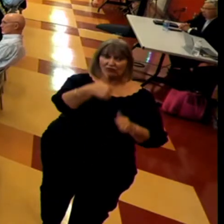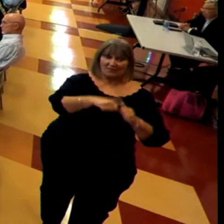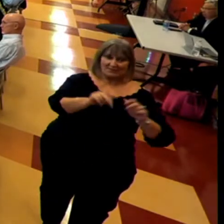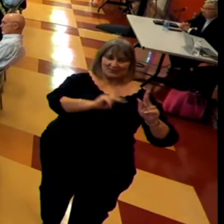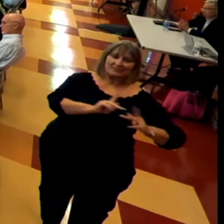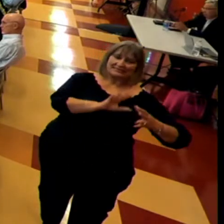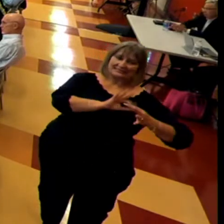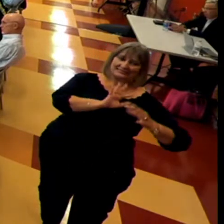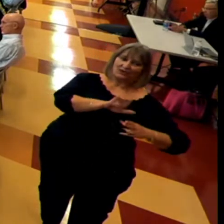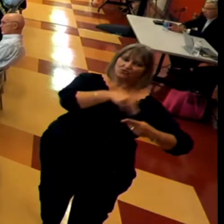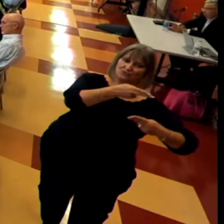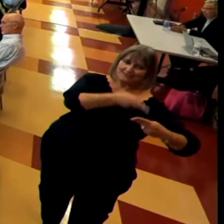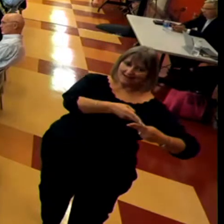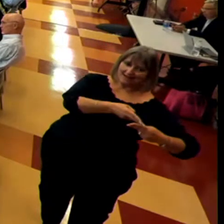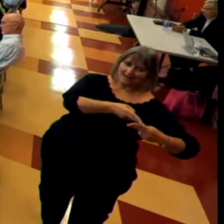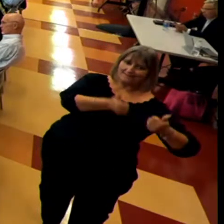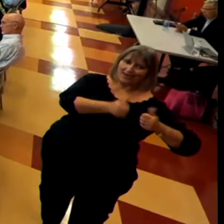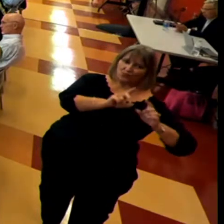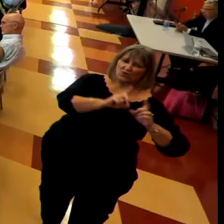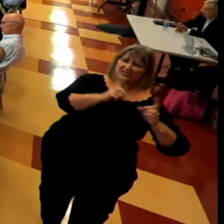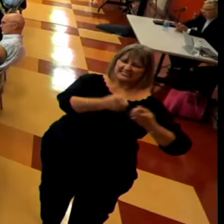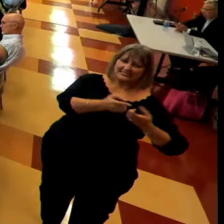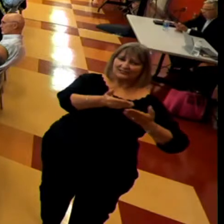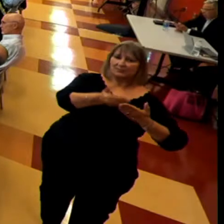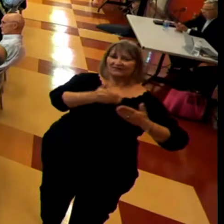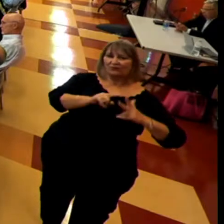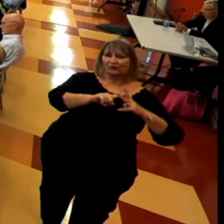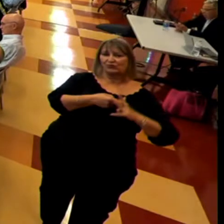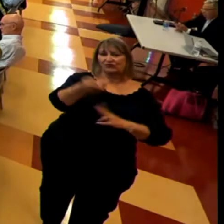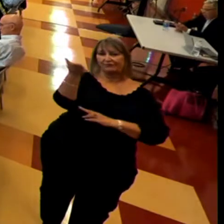and what district you live in before starting your comment. Thank you.